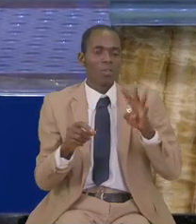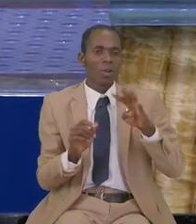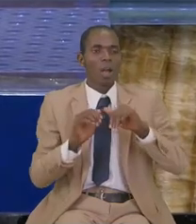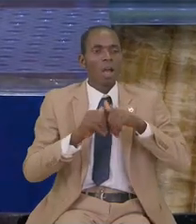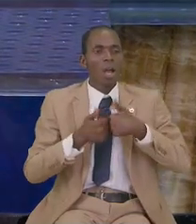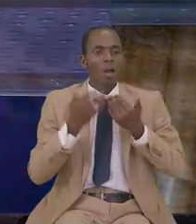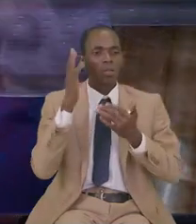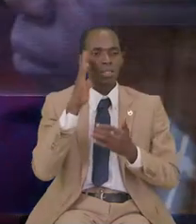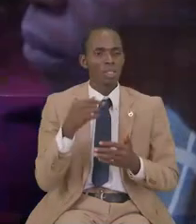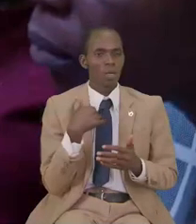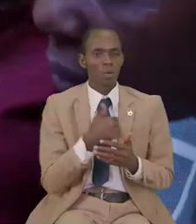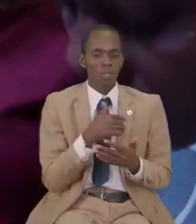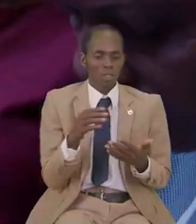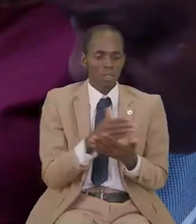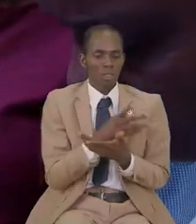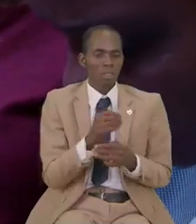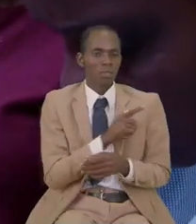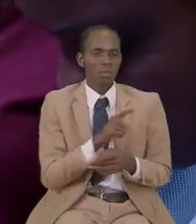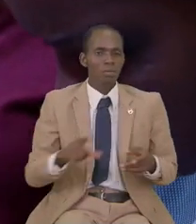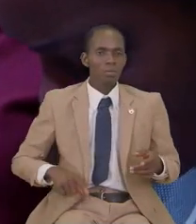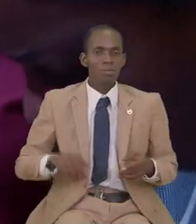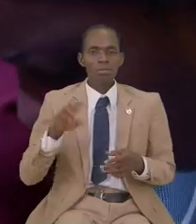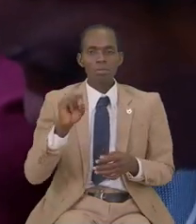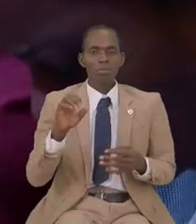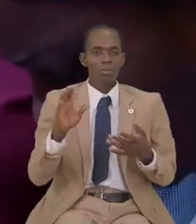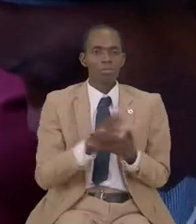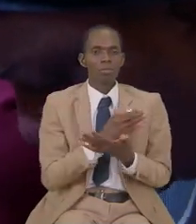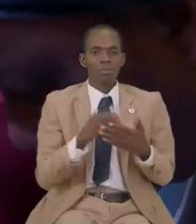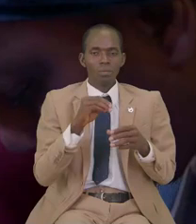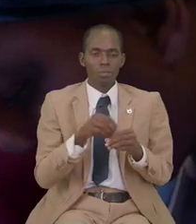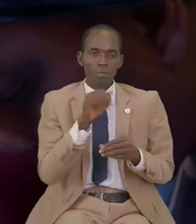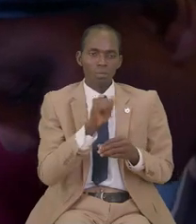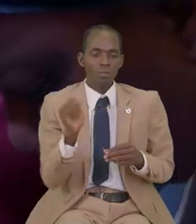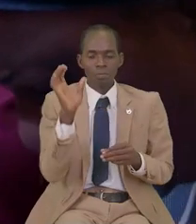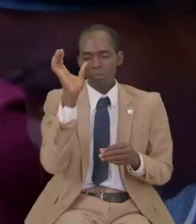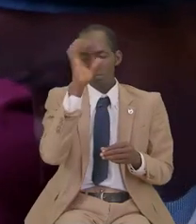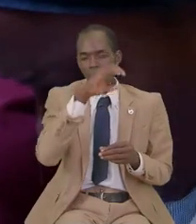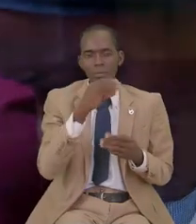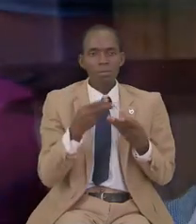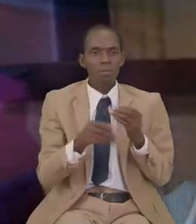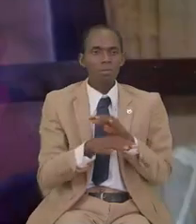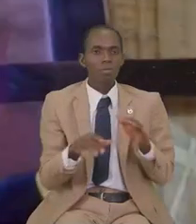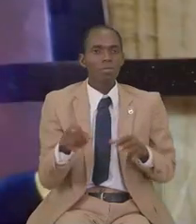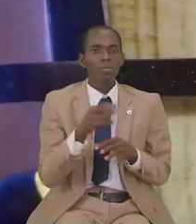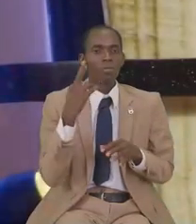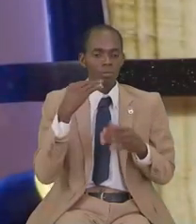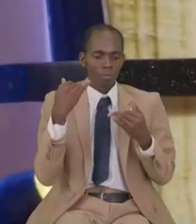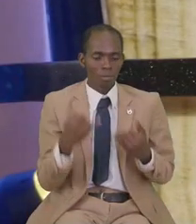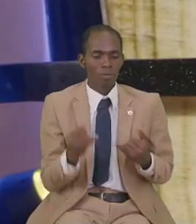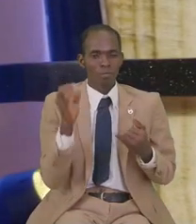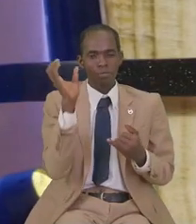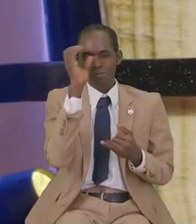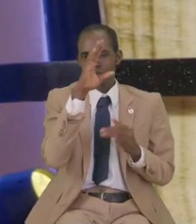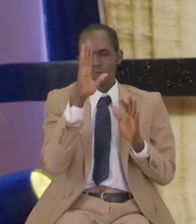the song, the Lord's song, in a strange land? They were now strangers. They were